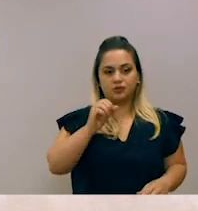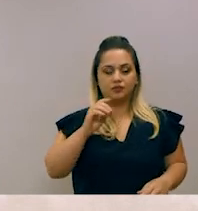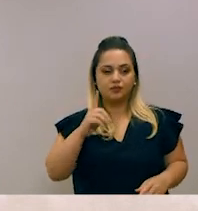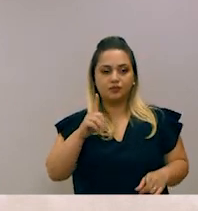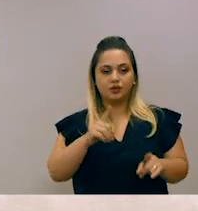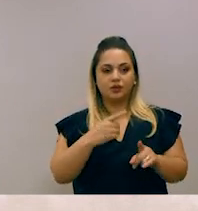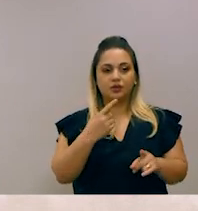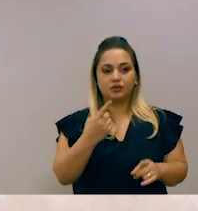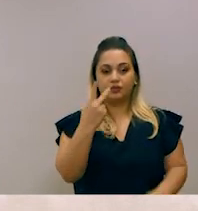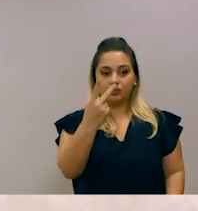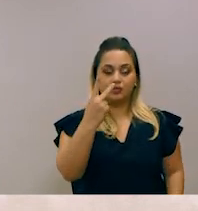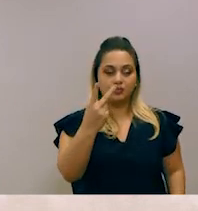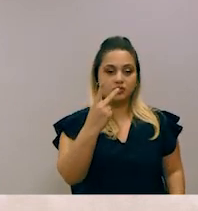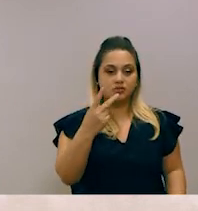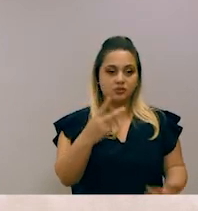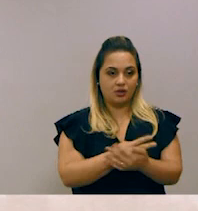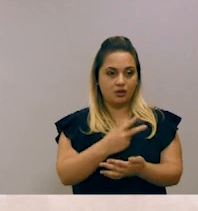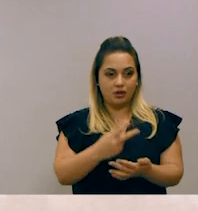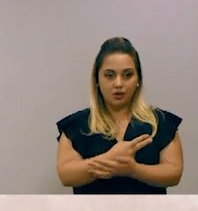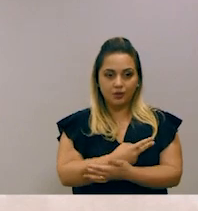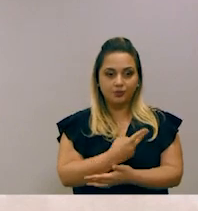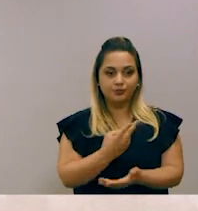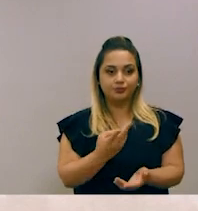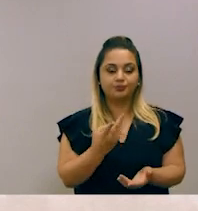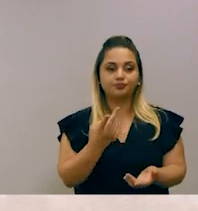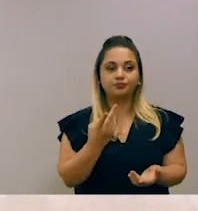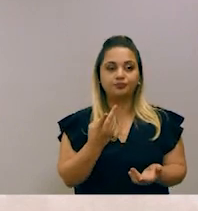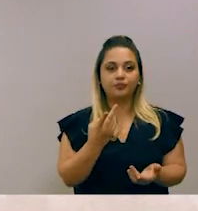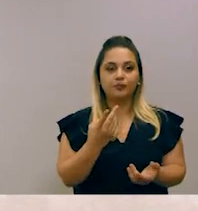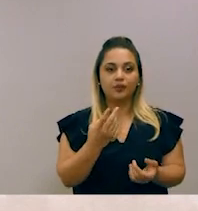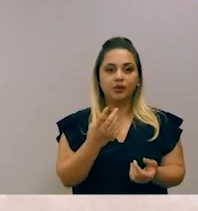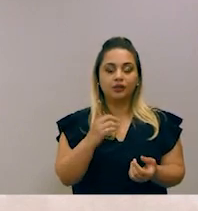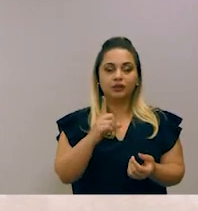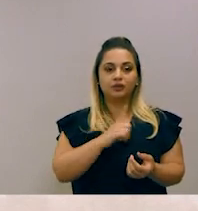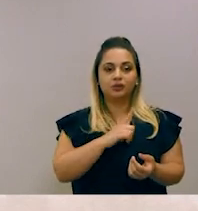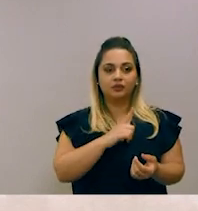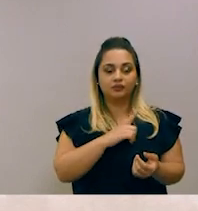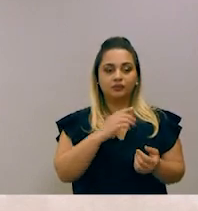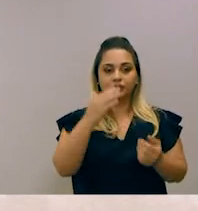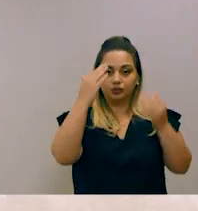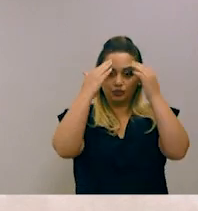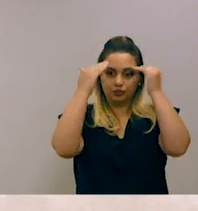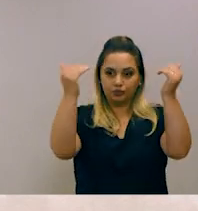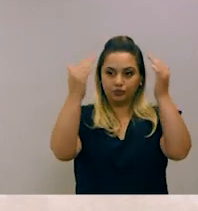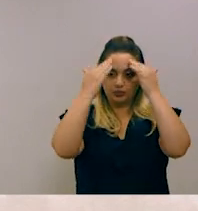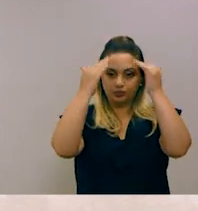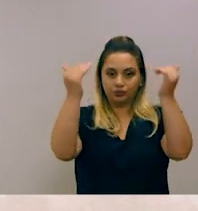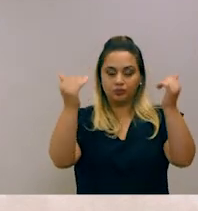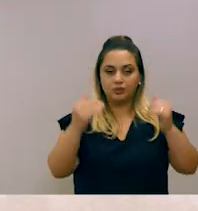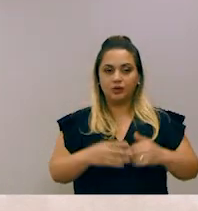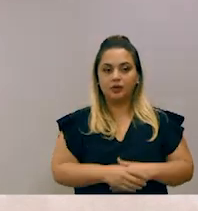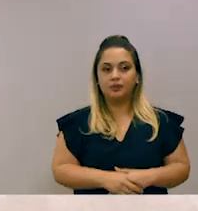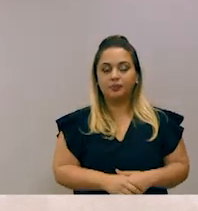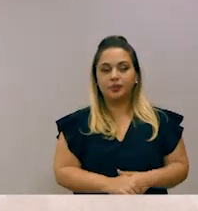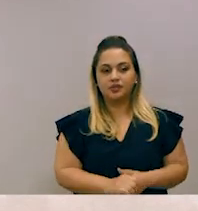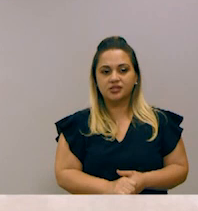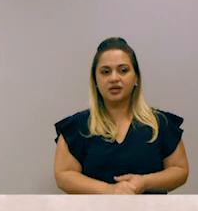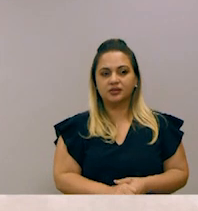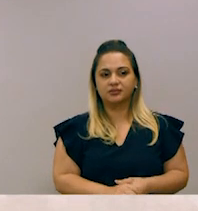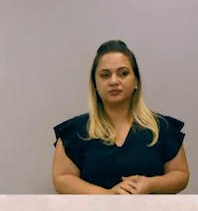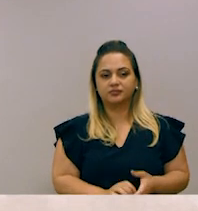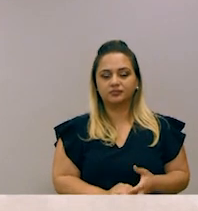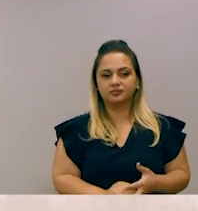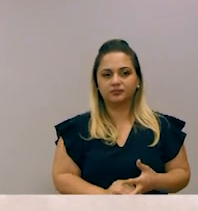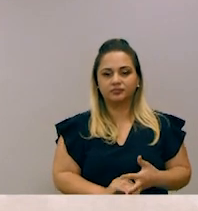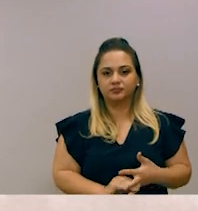low. Just two screenplays were considered to be successful when they were in fact